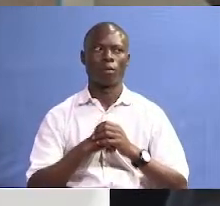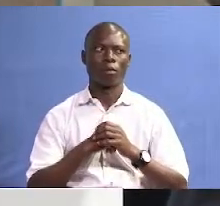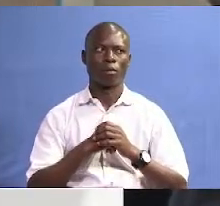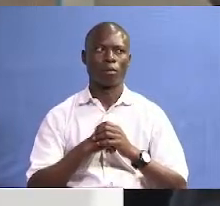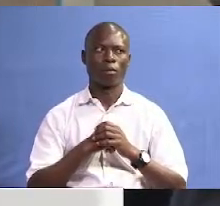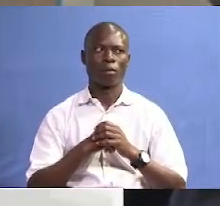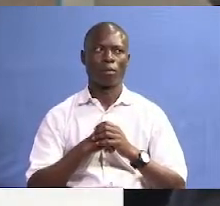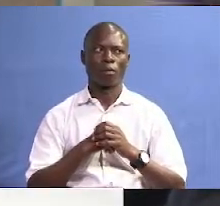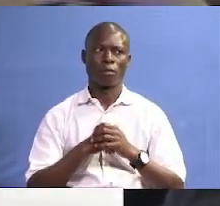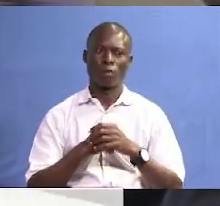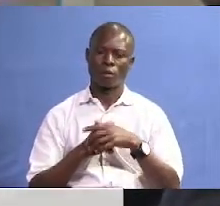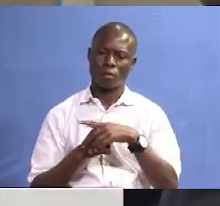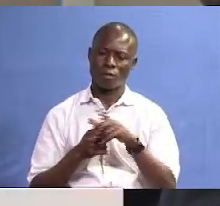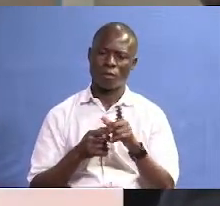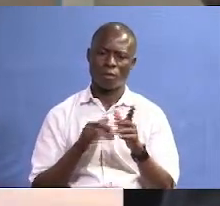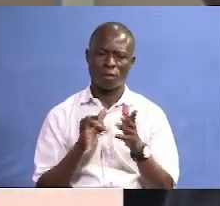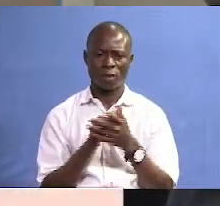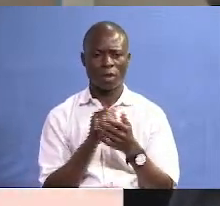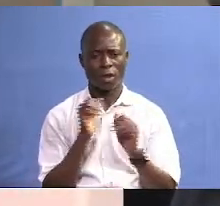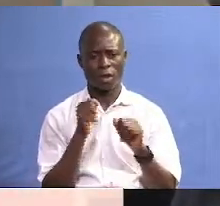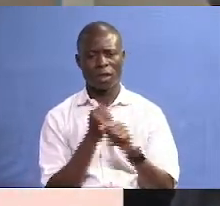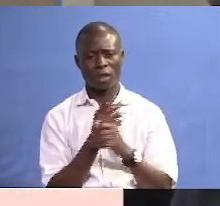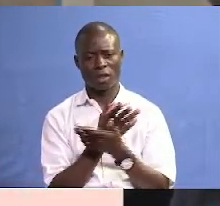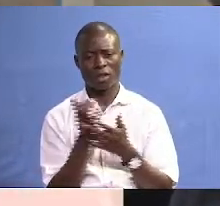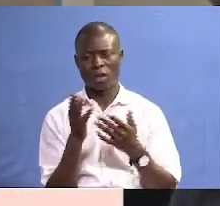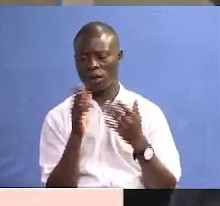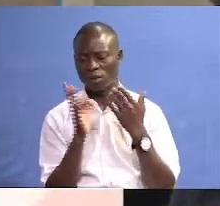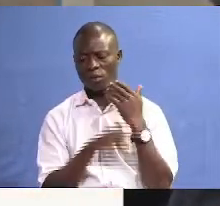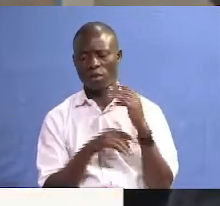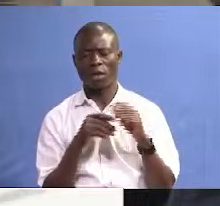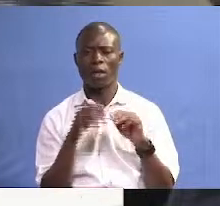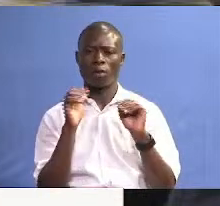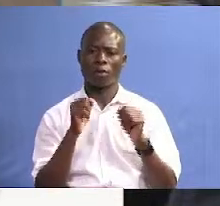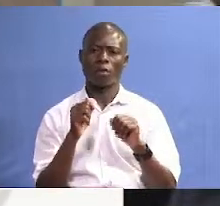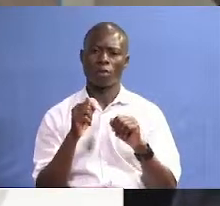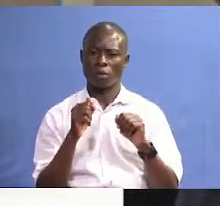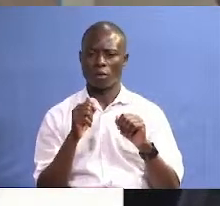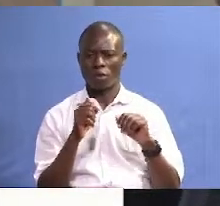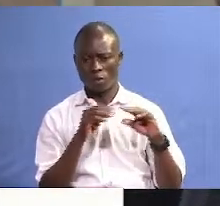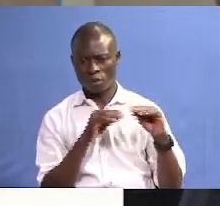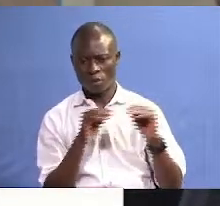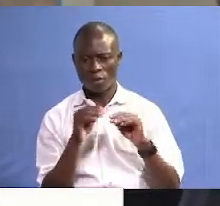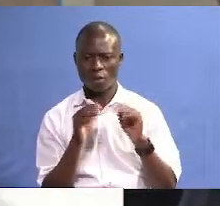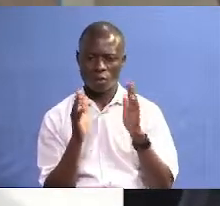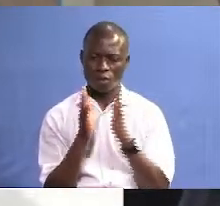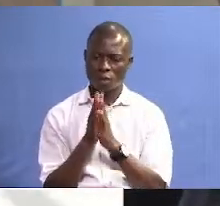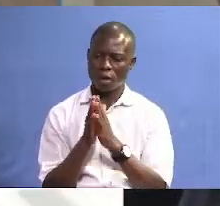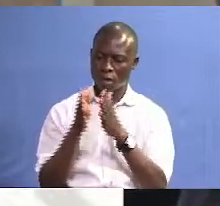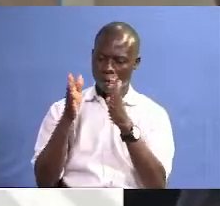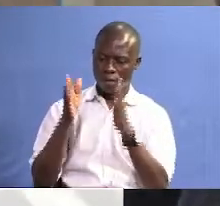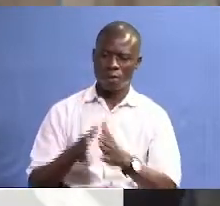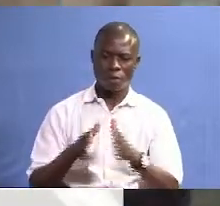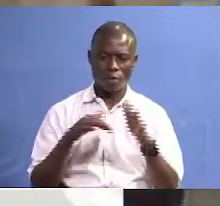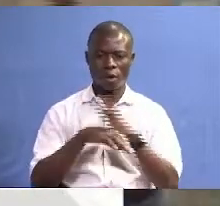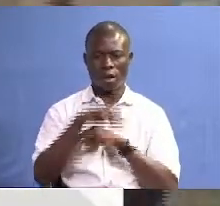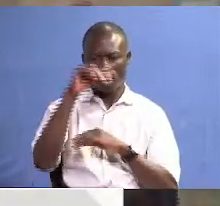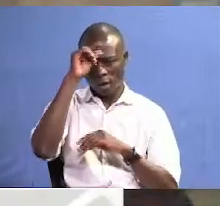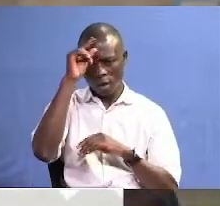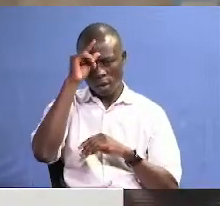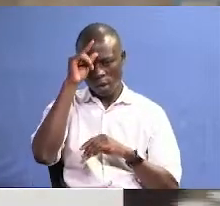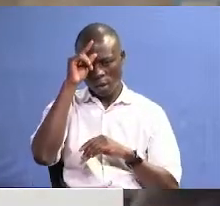Sasa hiyo rais akifanya kitendo mbaya angeenda na wafisati wenye wako serikalini. Kama